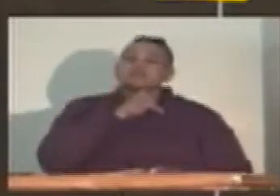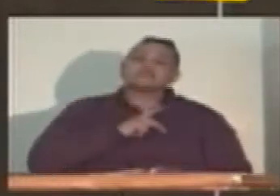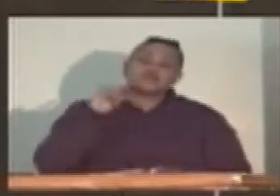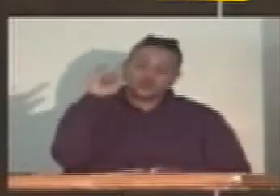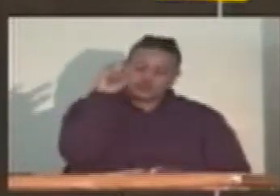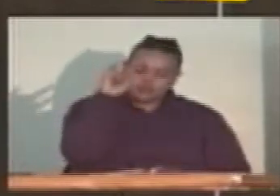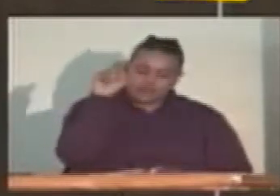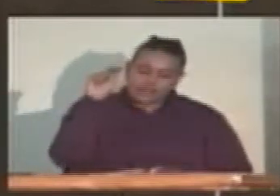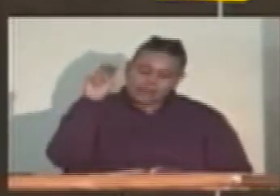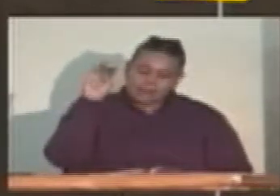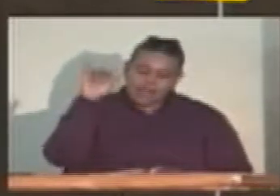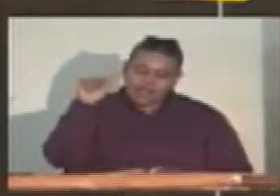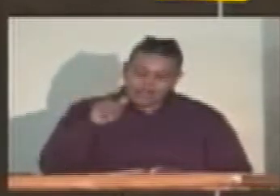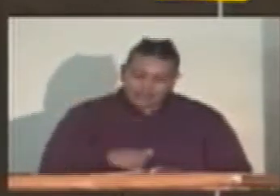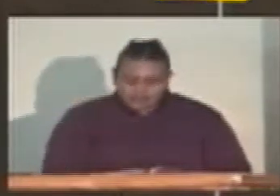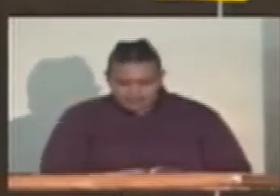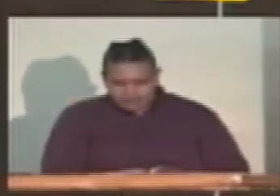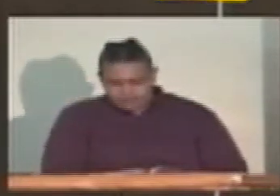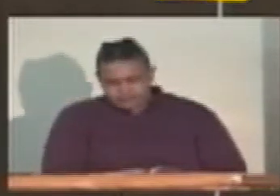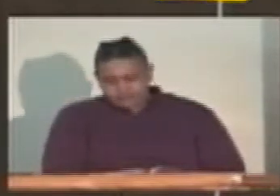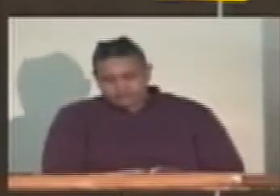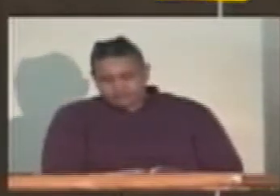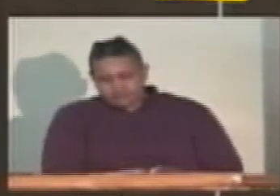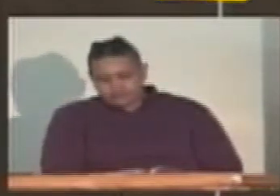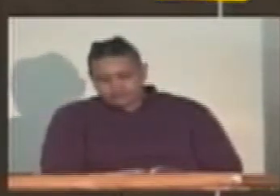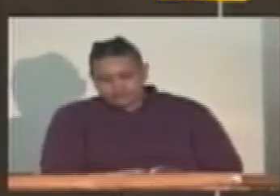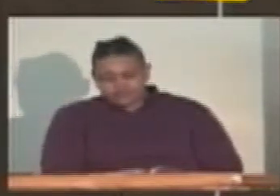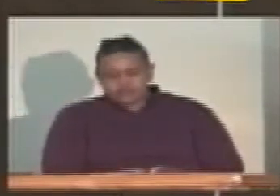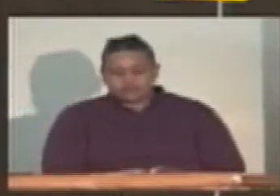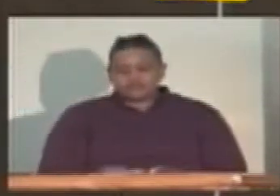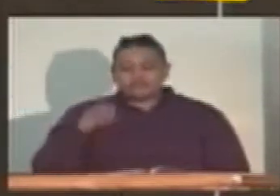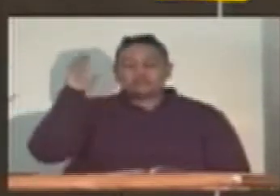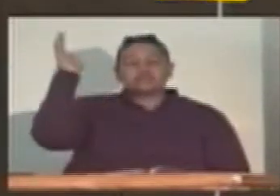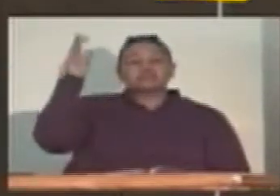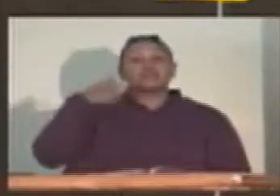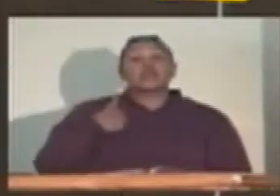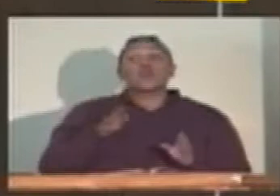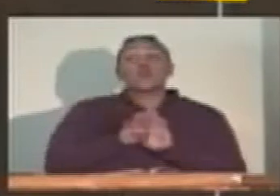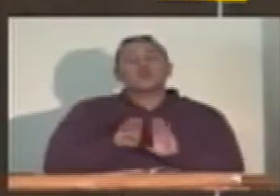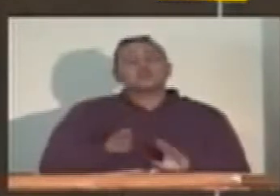of NMIA. So, Mr. Speaker, in closing,